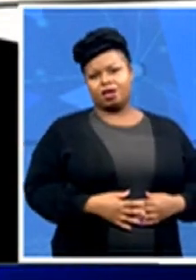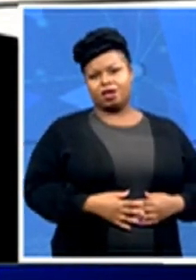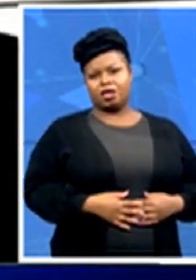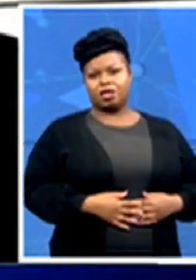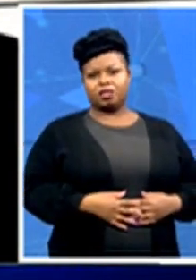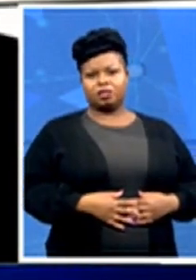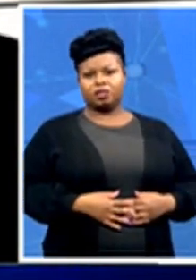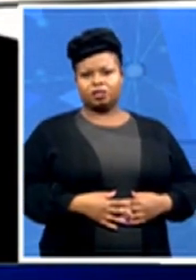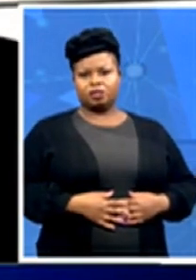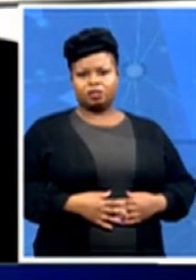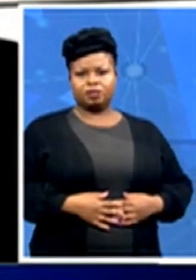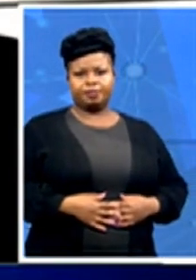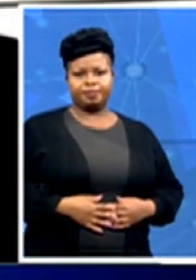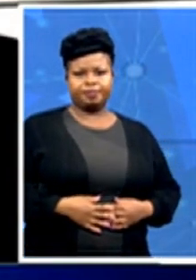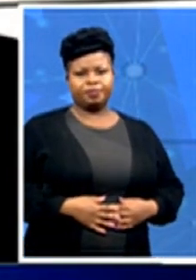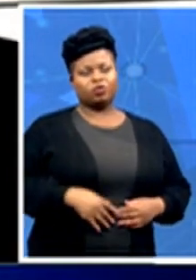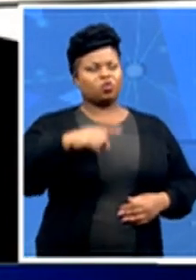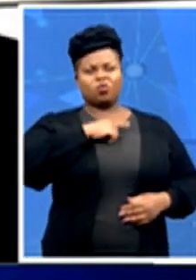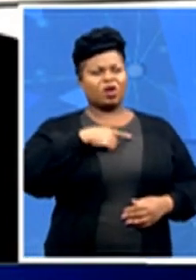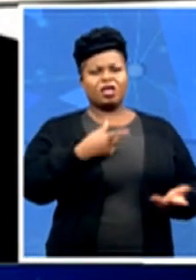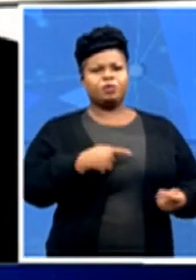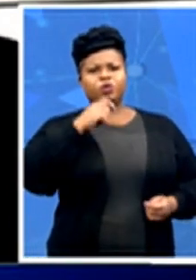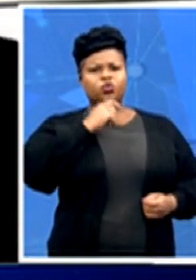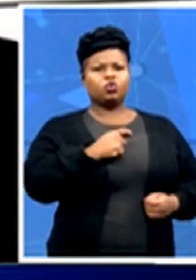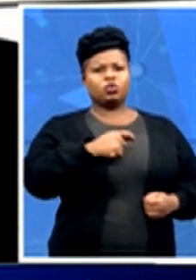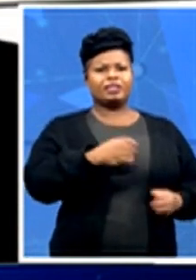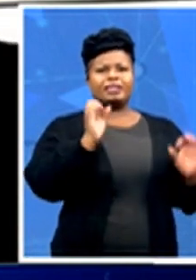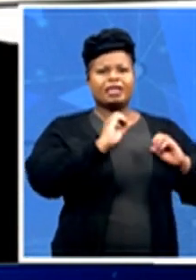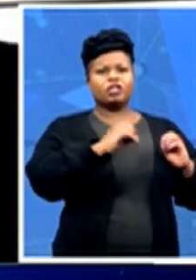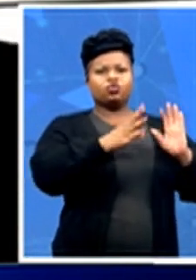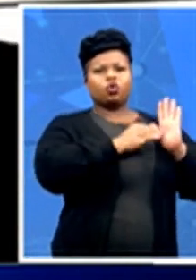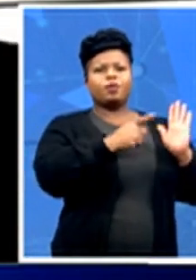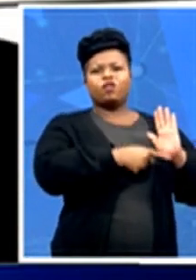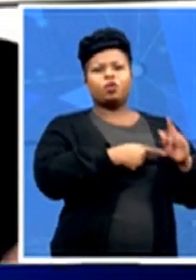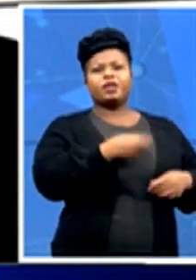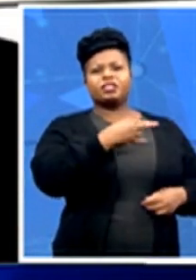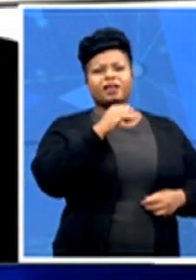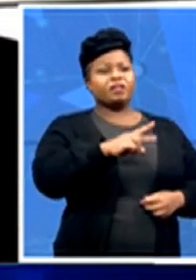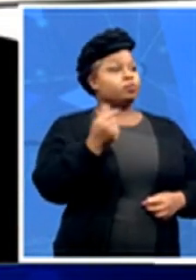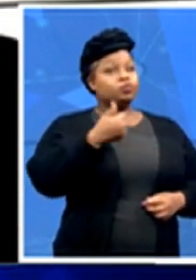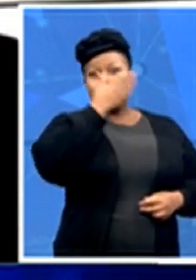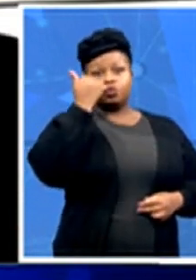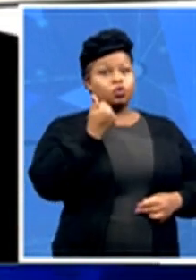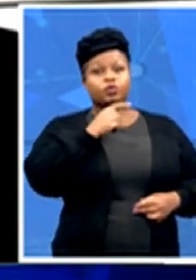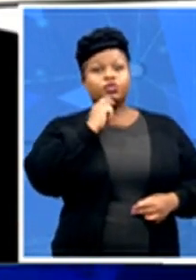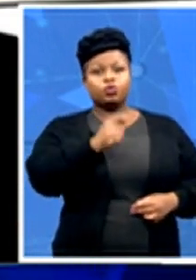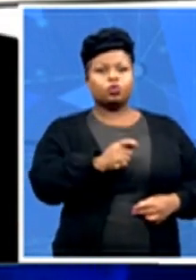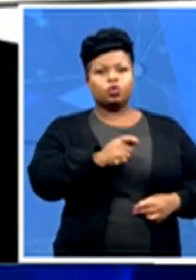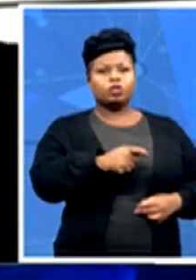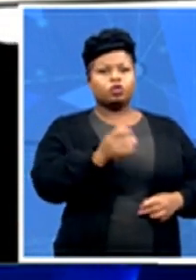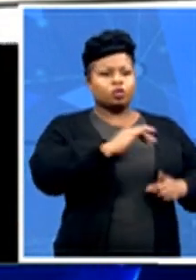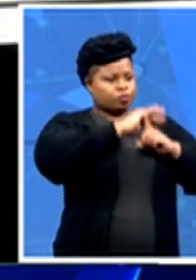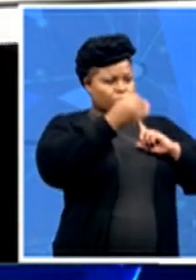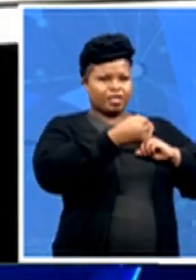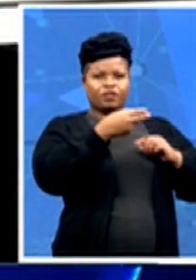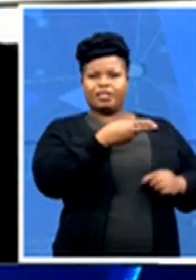got nothing to copy in HIV. And we have no idea what immunity will protect you against an HIV